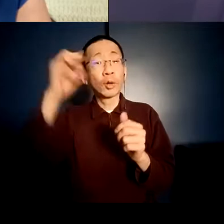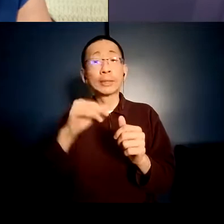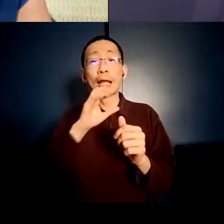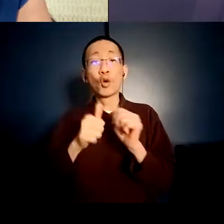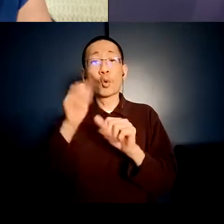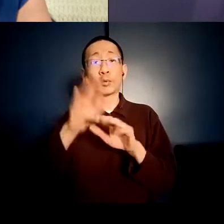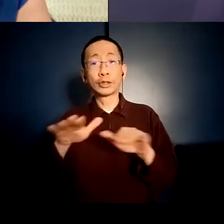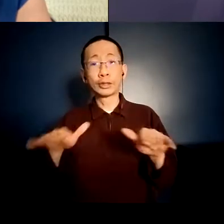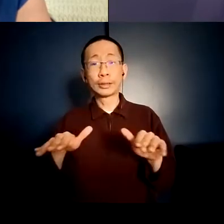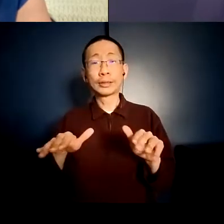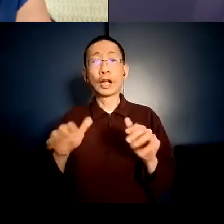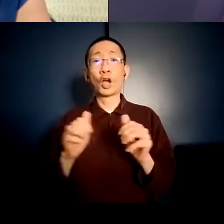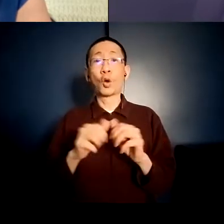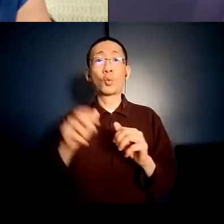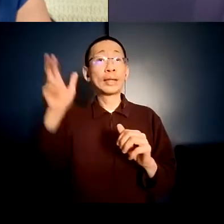children.